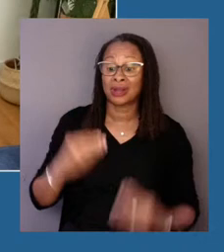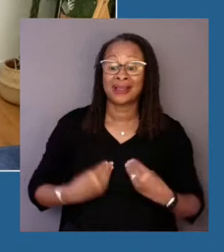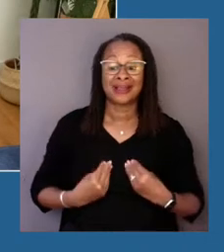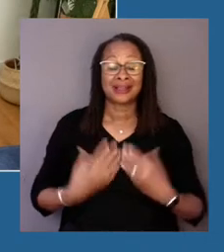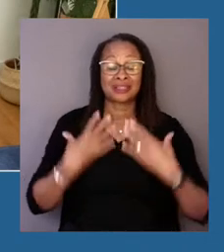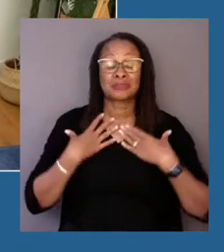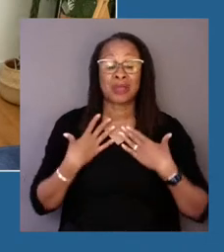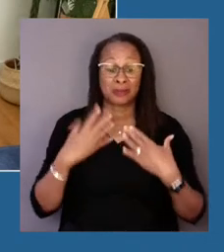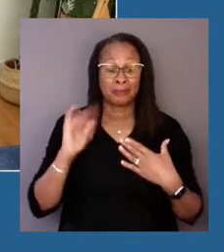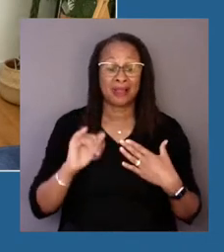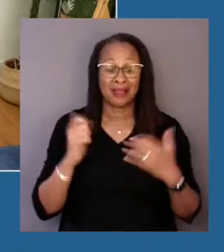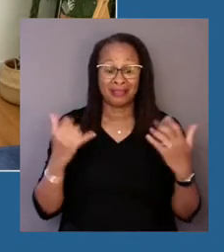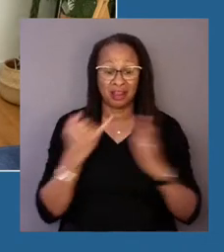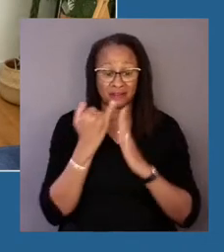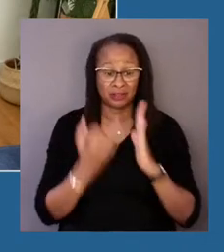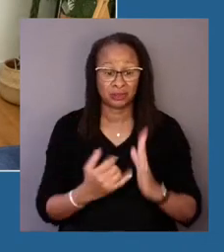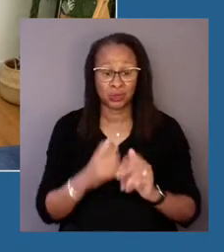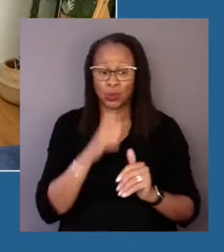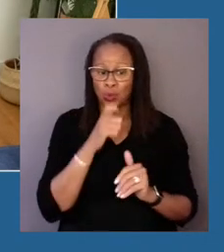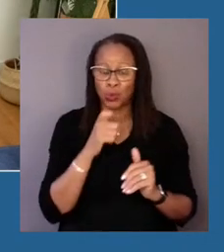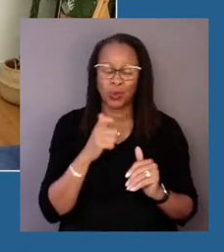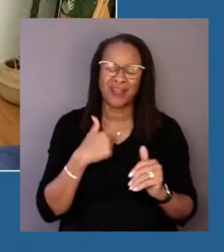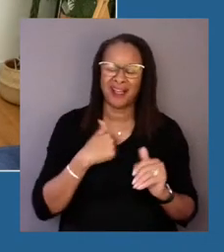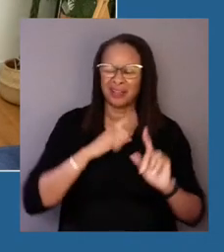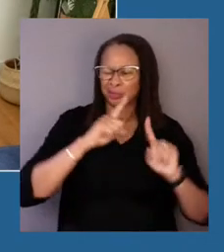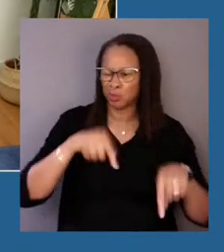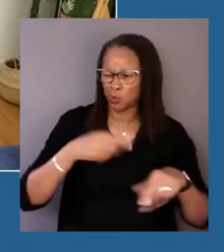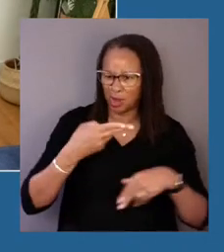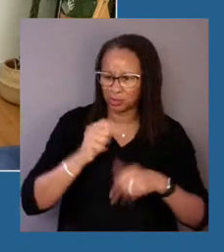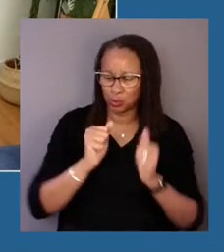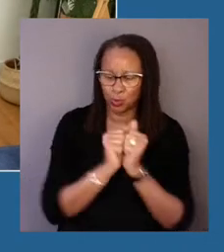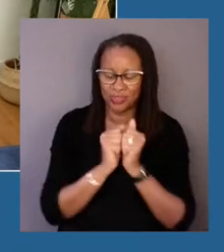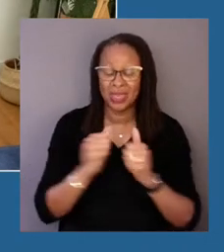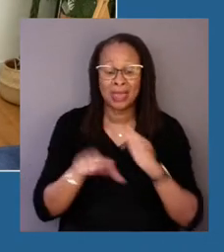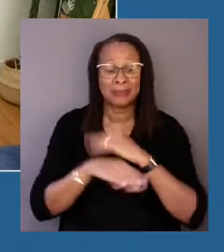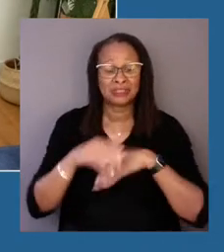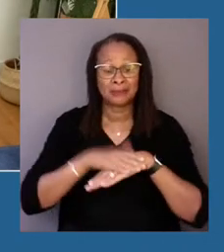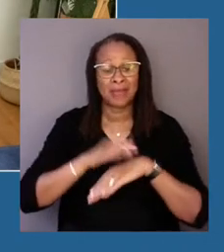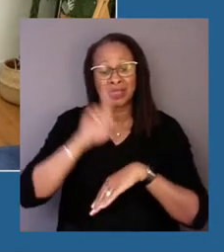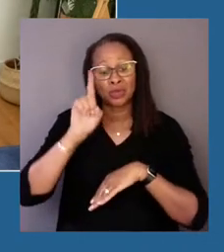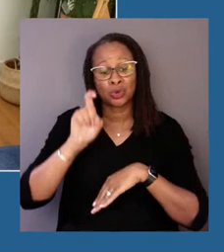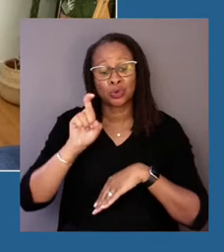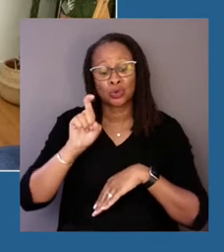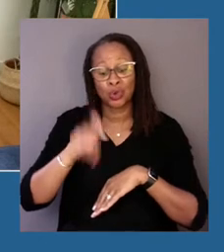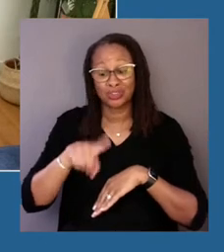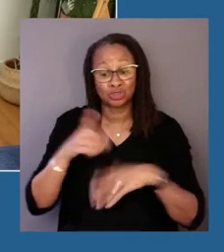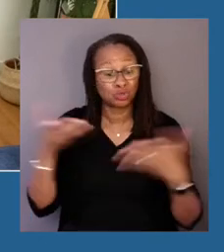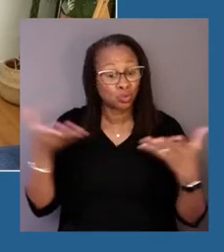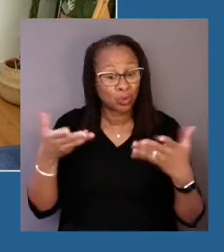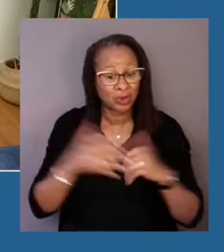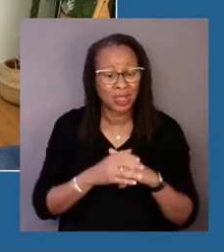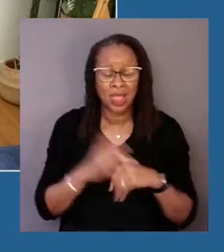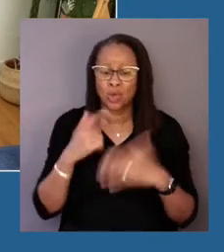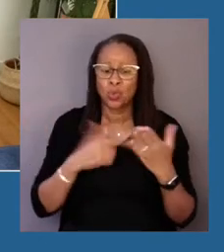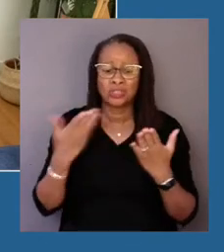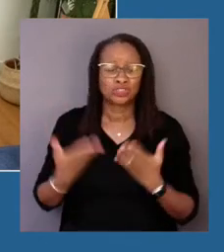know who I currently go to high school with. So basically my question is, what is your advice for young artists who want to use their artistic abilities for